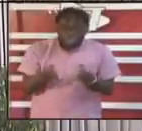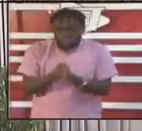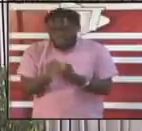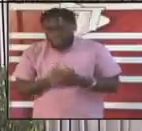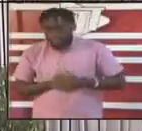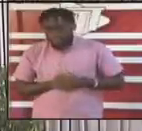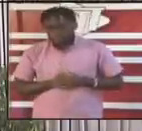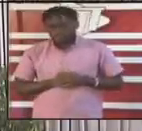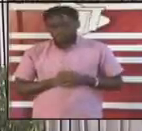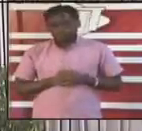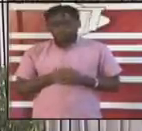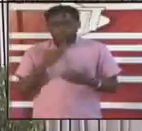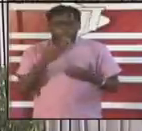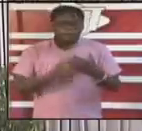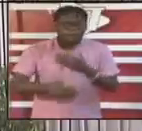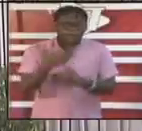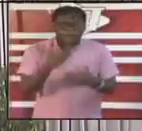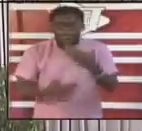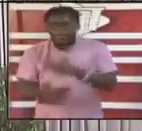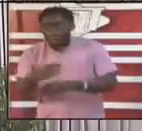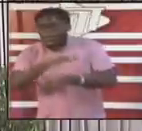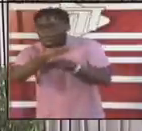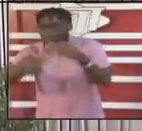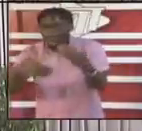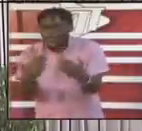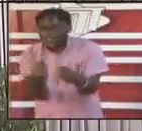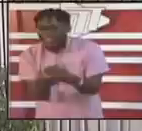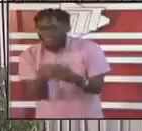Good morning, everyone. Good morning. Morning.